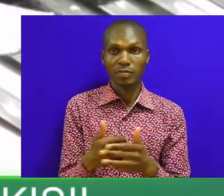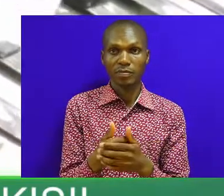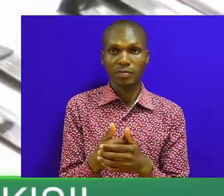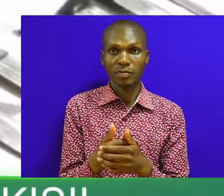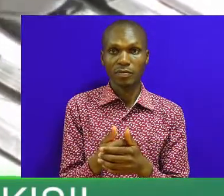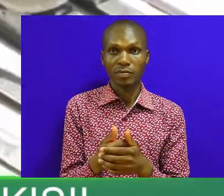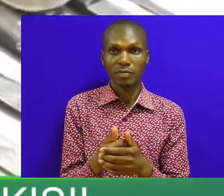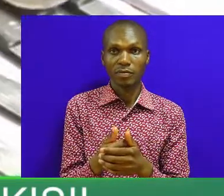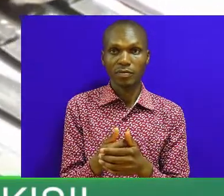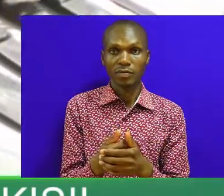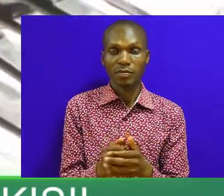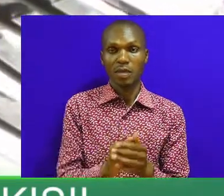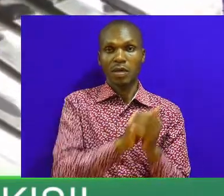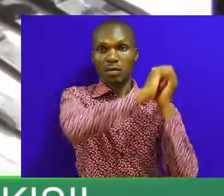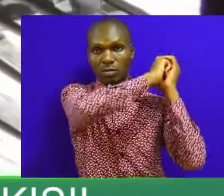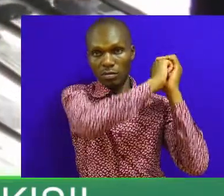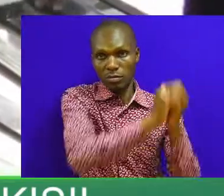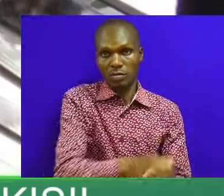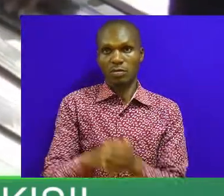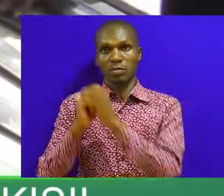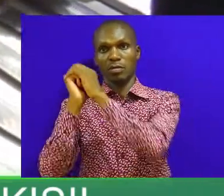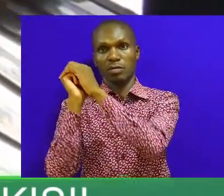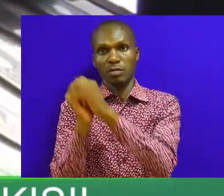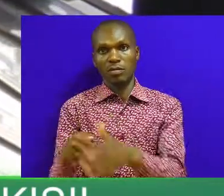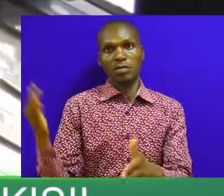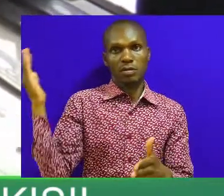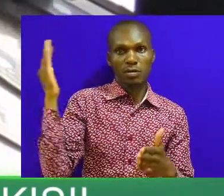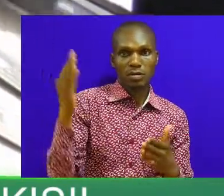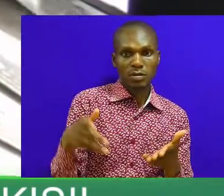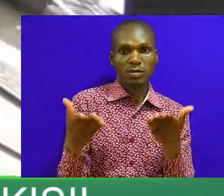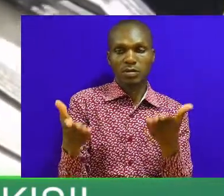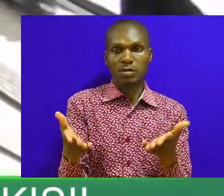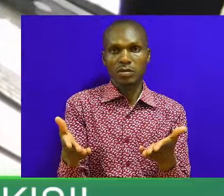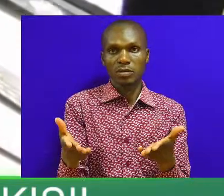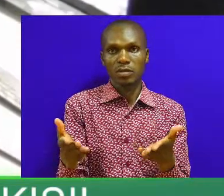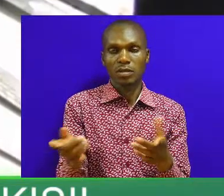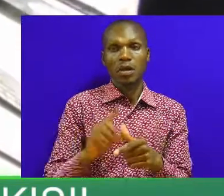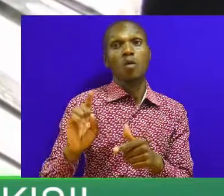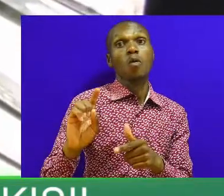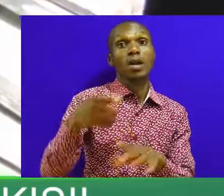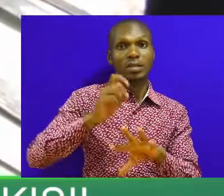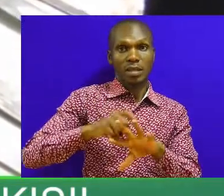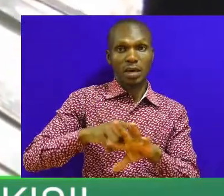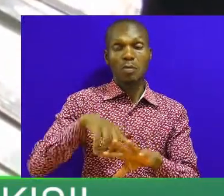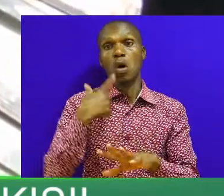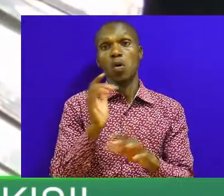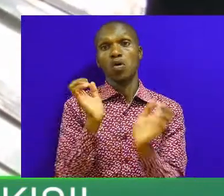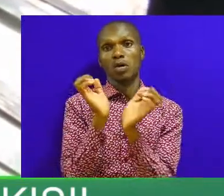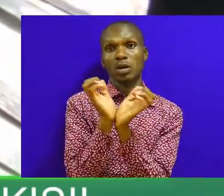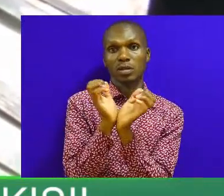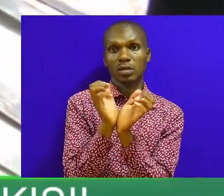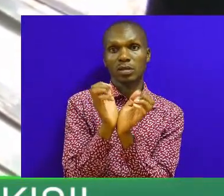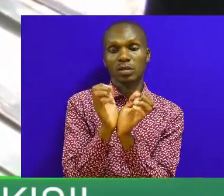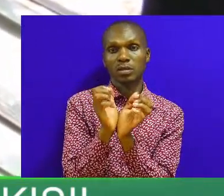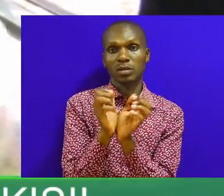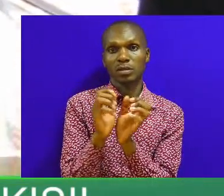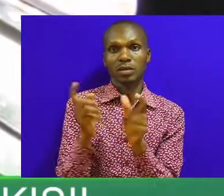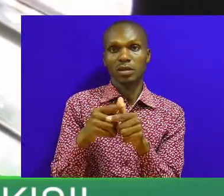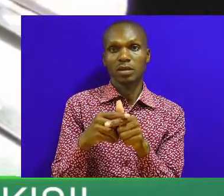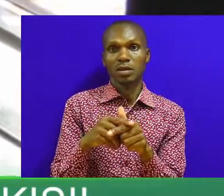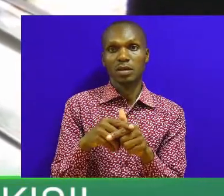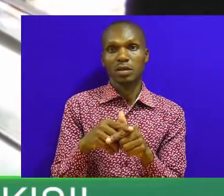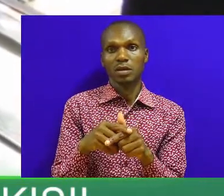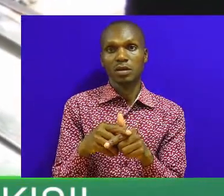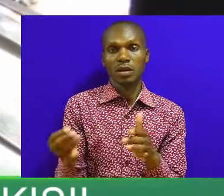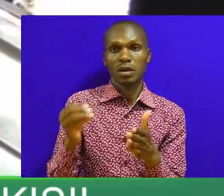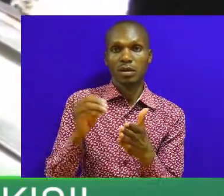these machetes that are behind us. I want to tell you that the one who is in custody is the proprietor for that bar, and